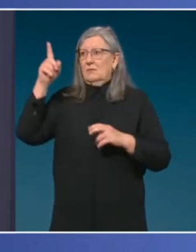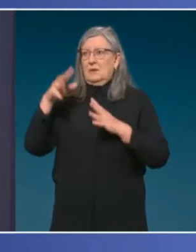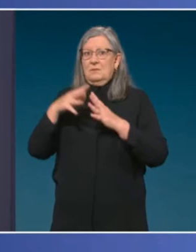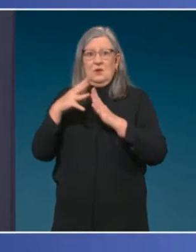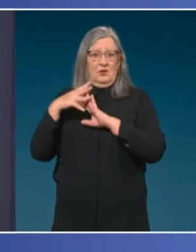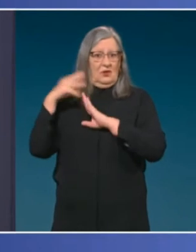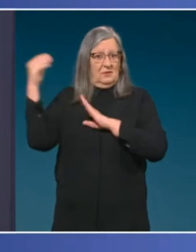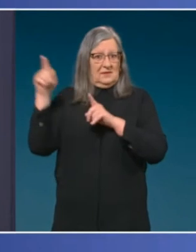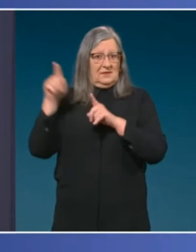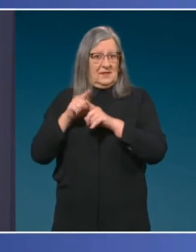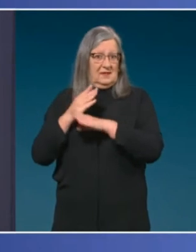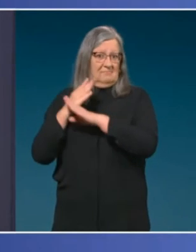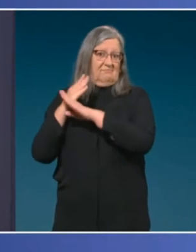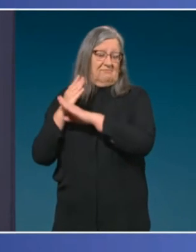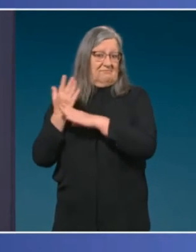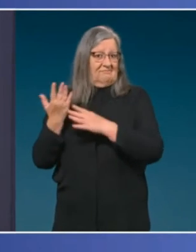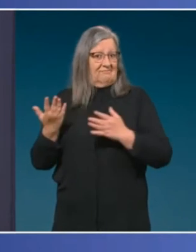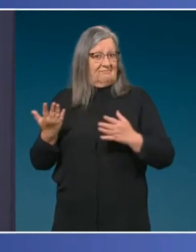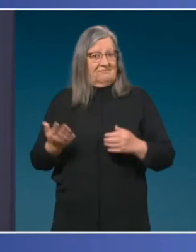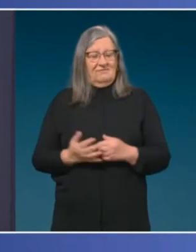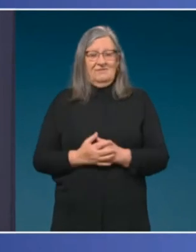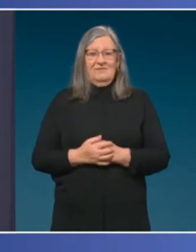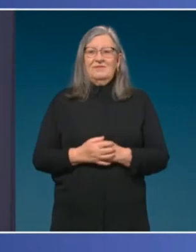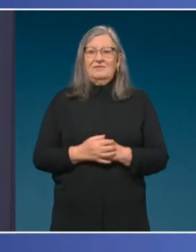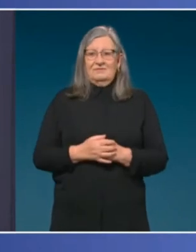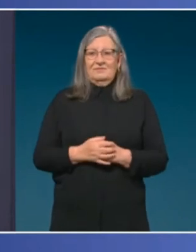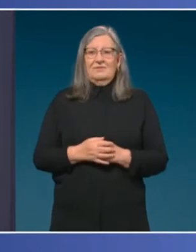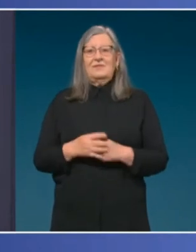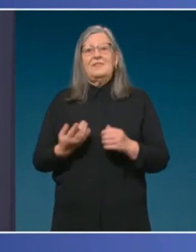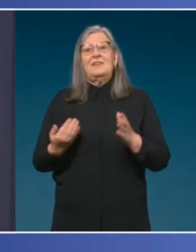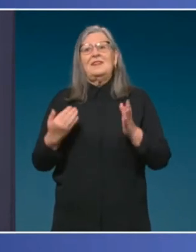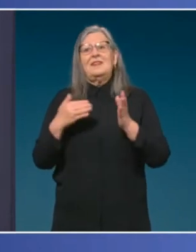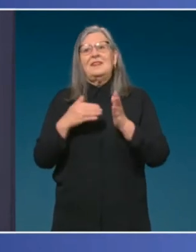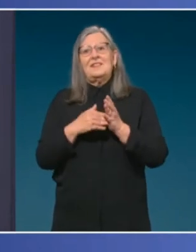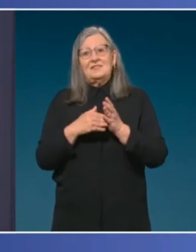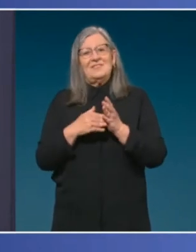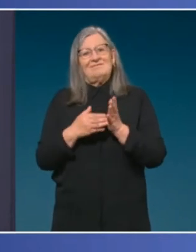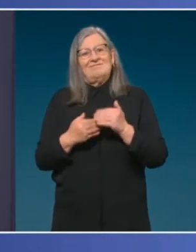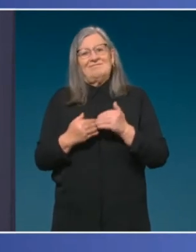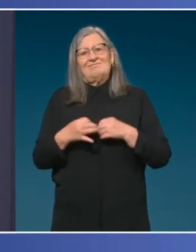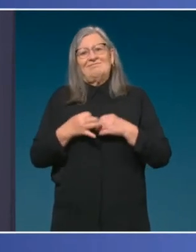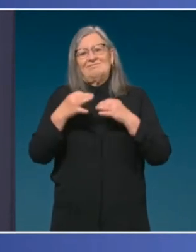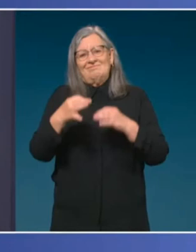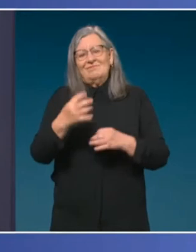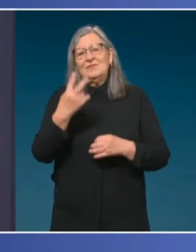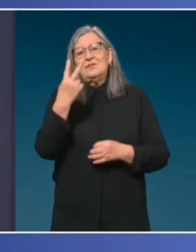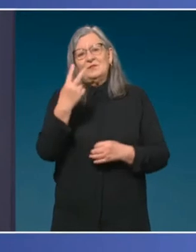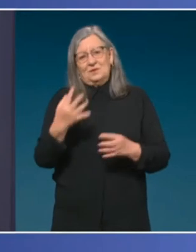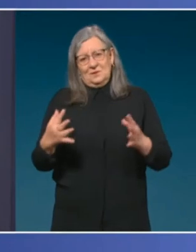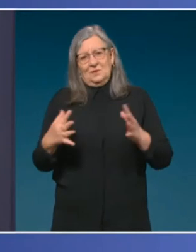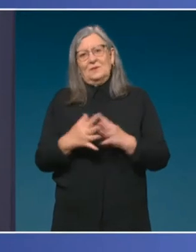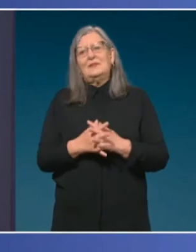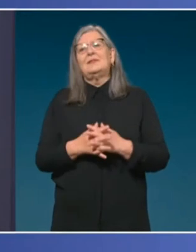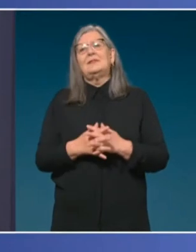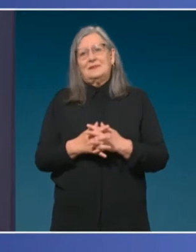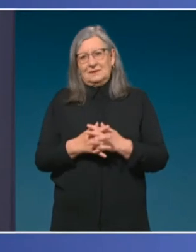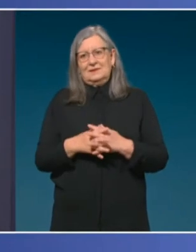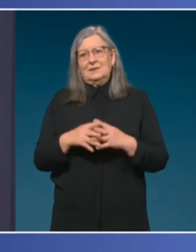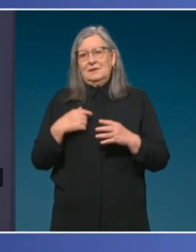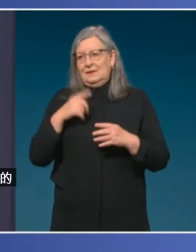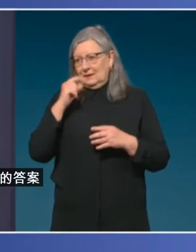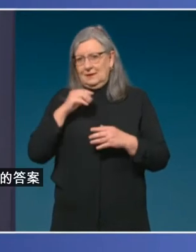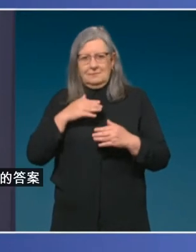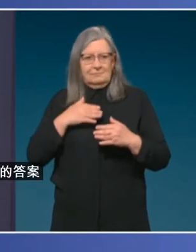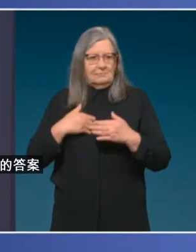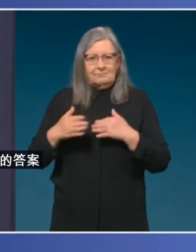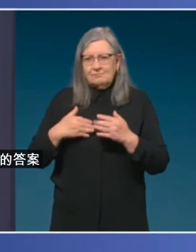we pause the additional new arrivals, so the commencement of new processes. And so we follow on the balanced basis.